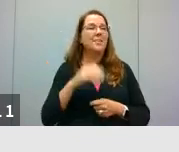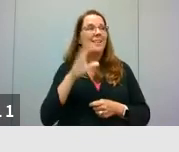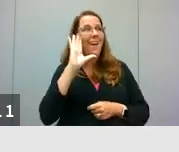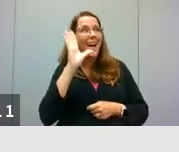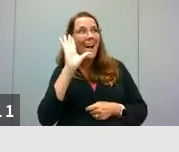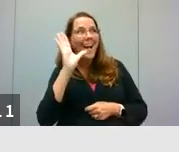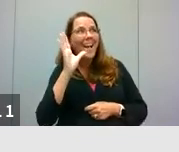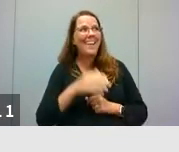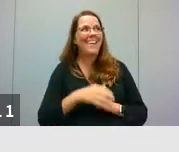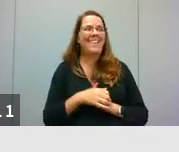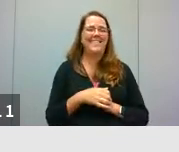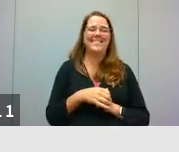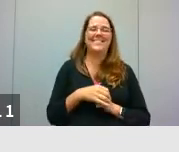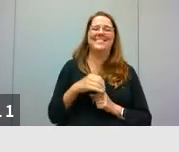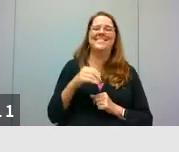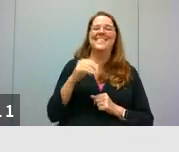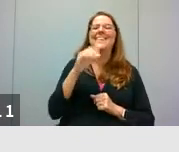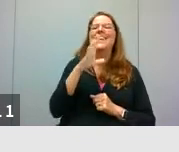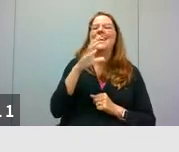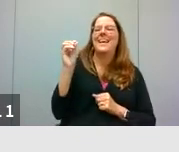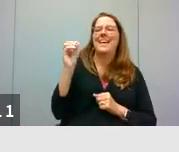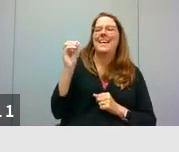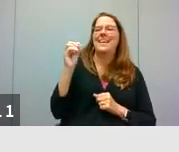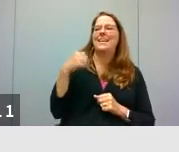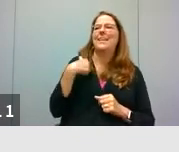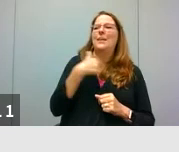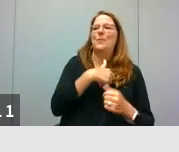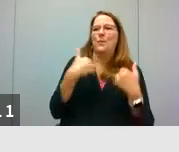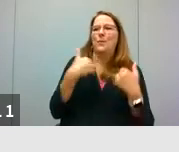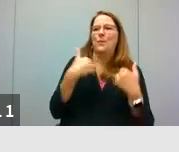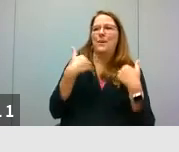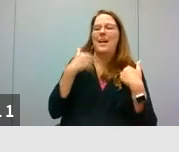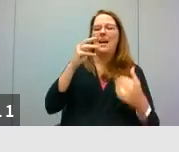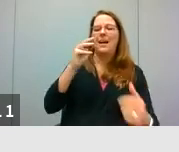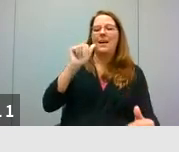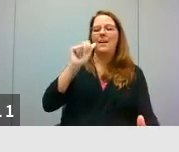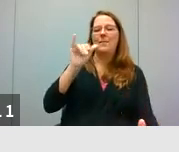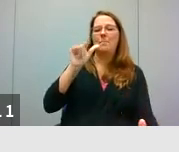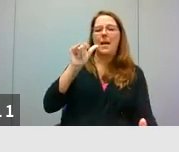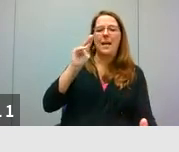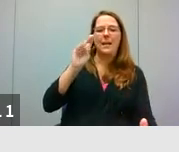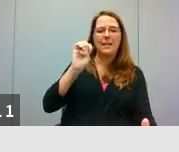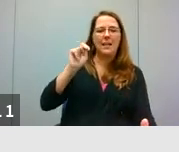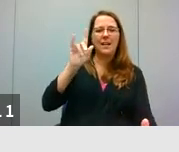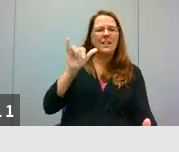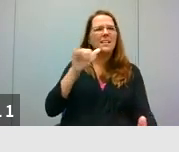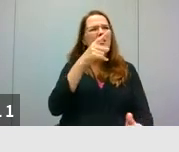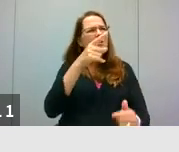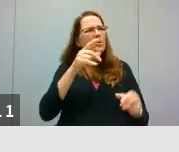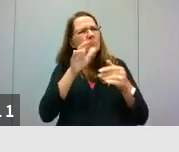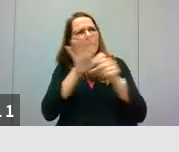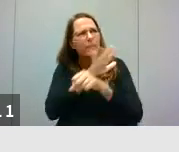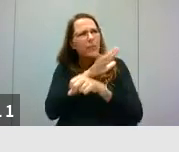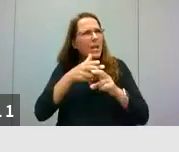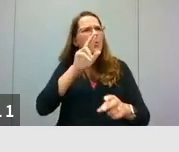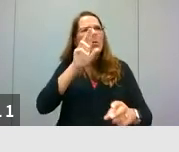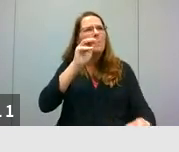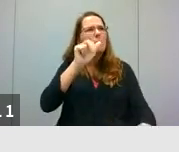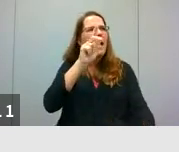Hi. And we have Madeline Nunnally. Madeline, do you go by Maddie or Madeline?